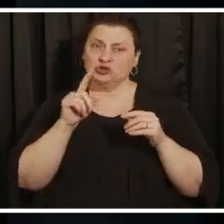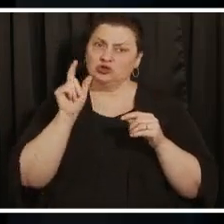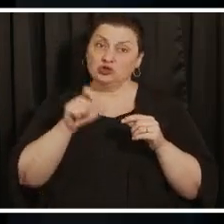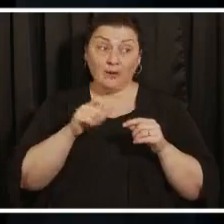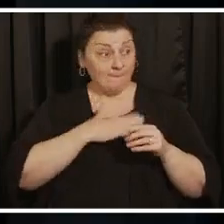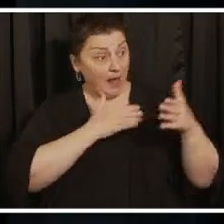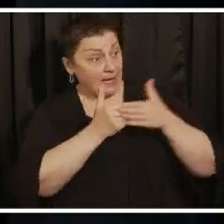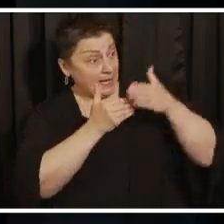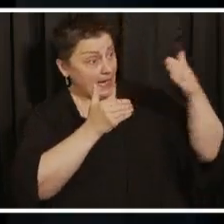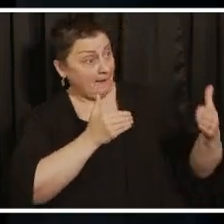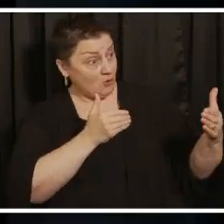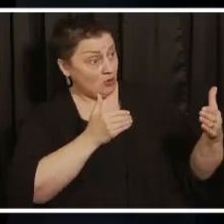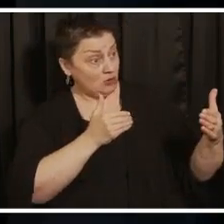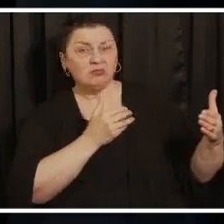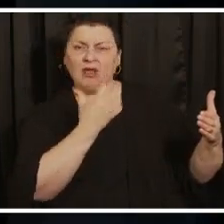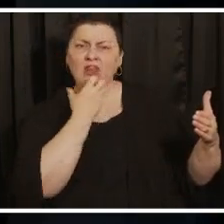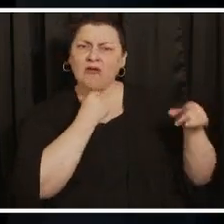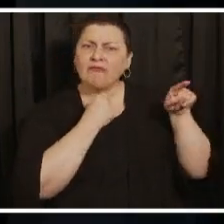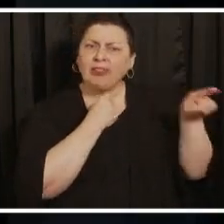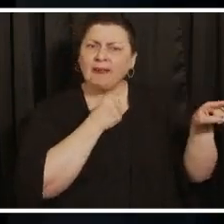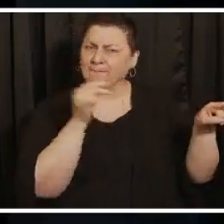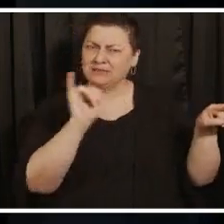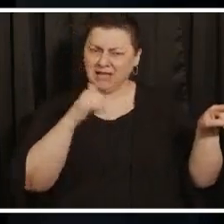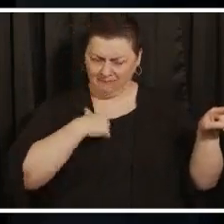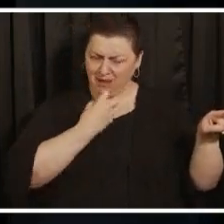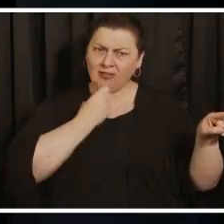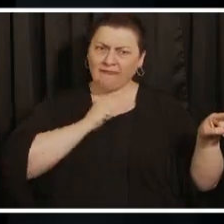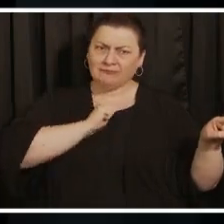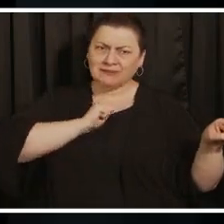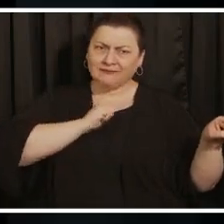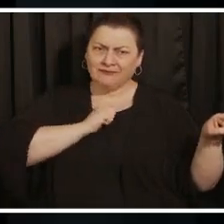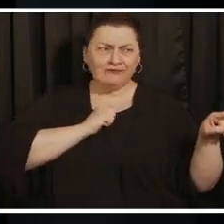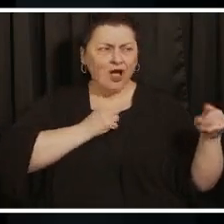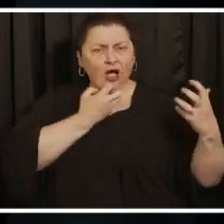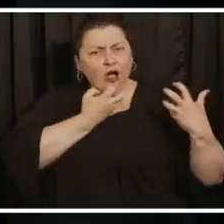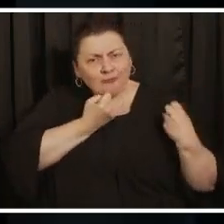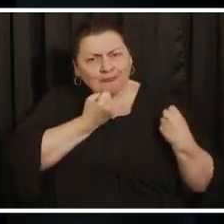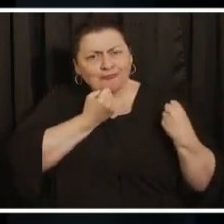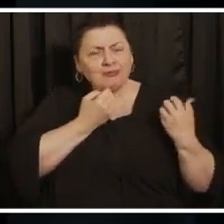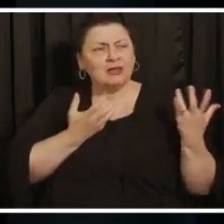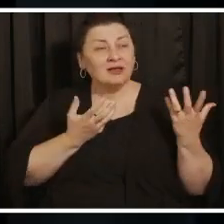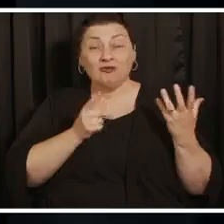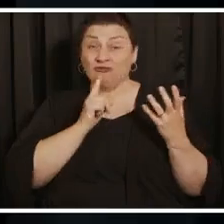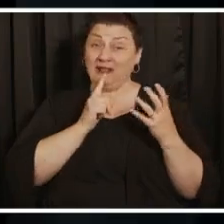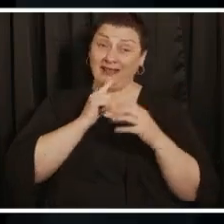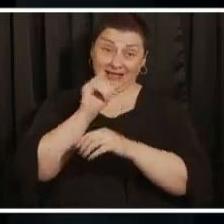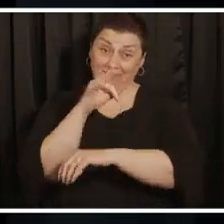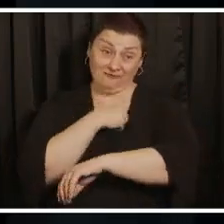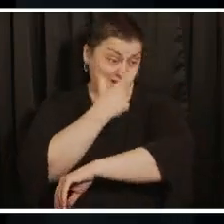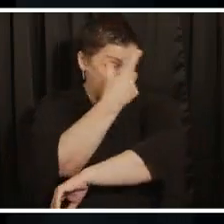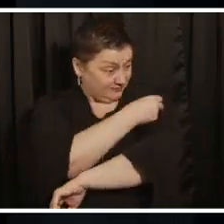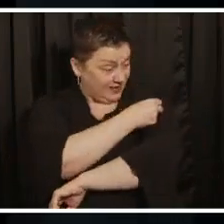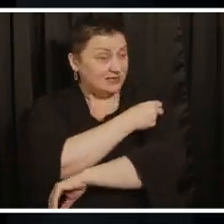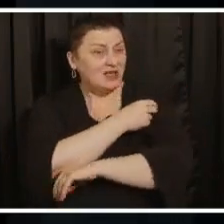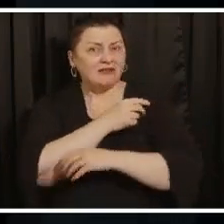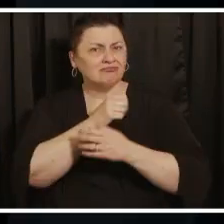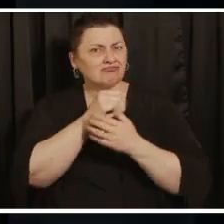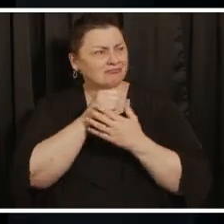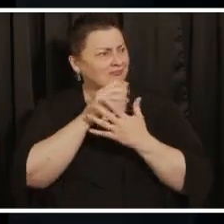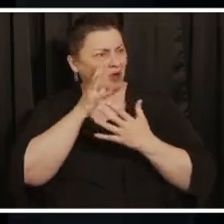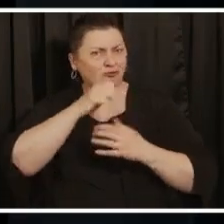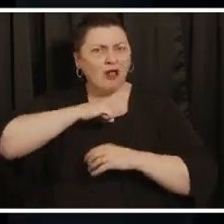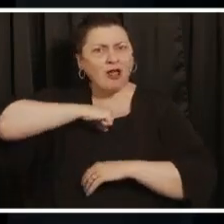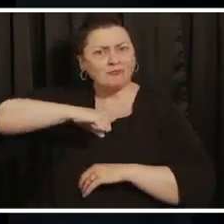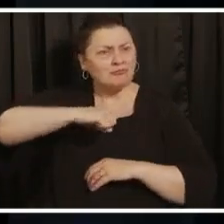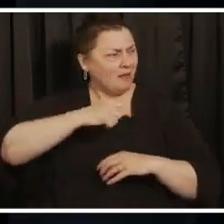getting vaccinated to protect yourself, first and foremost, protects you, but it's also an act of love to protect your neighbor and protect those that